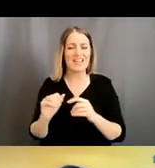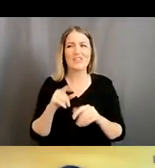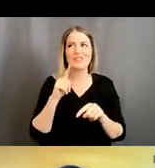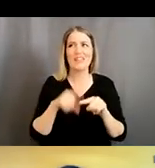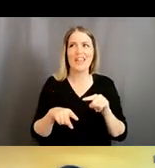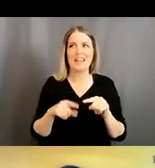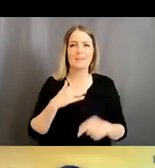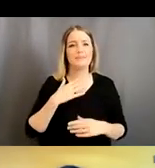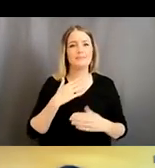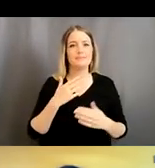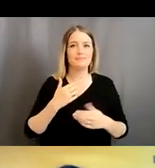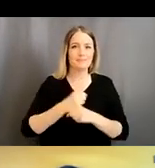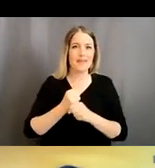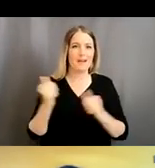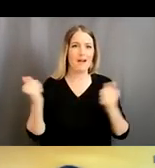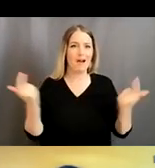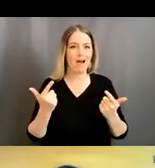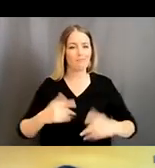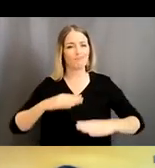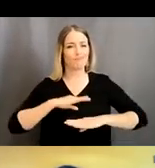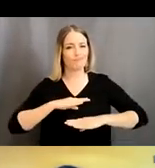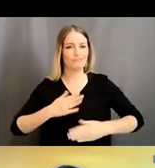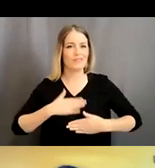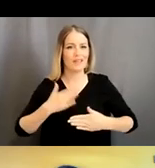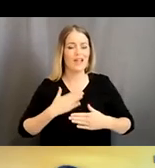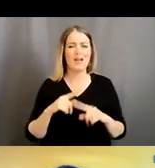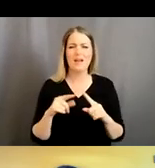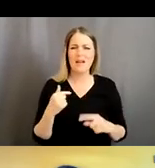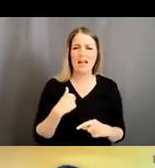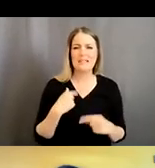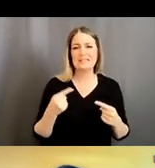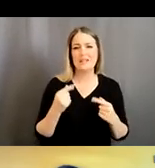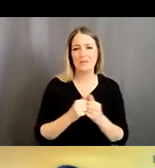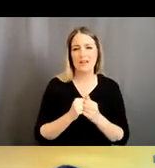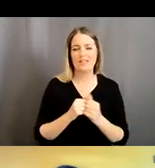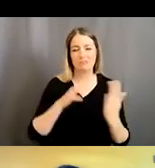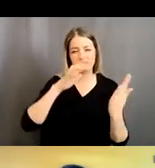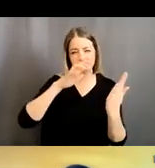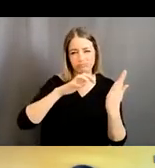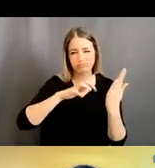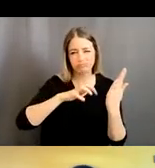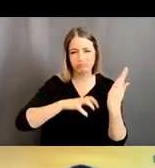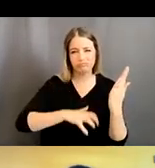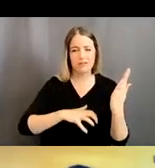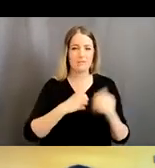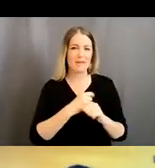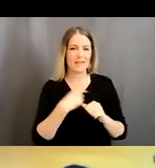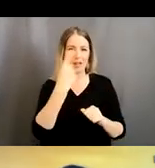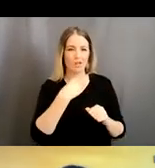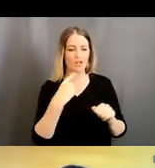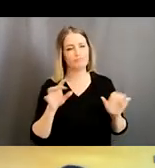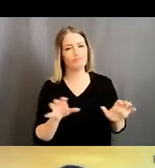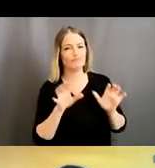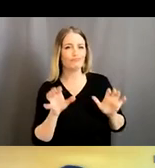ever please everybody. But I've been struggling, I think, with massive text, making it look stylish